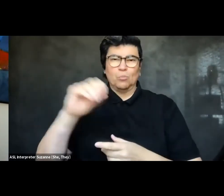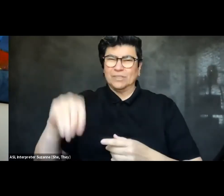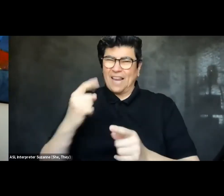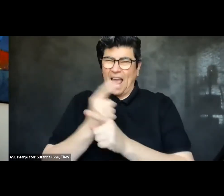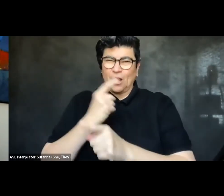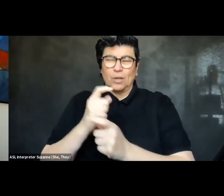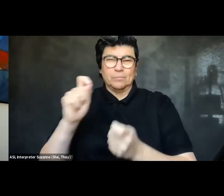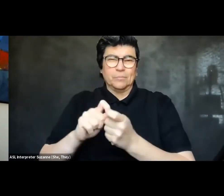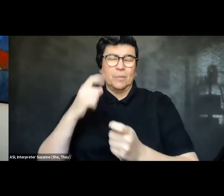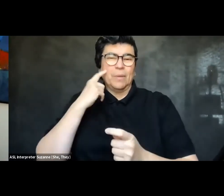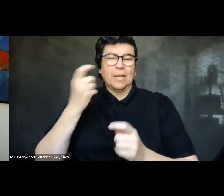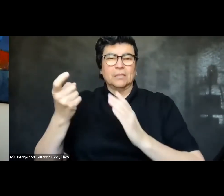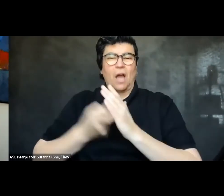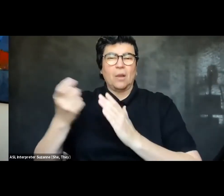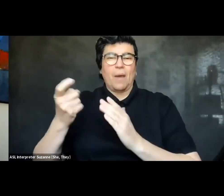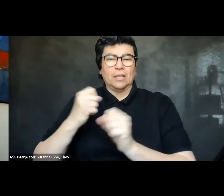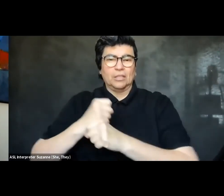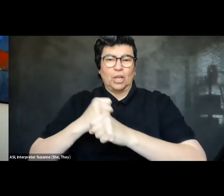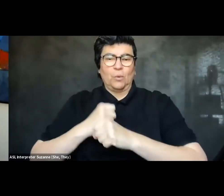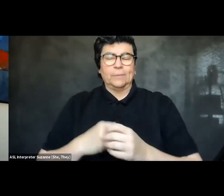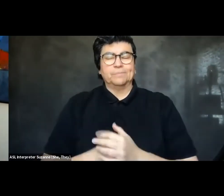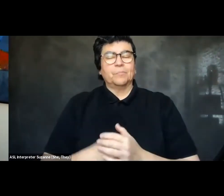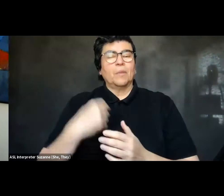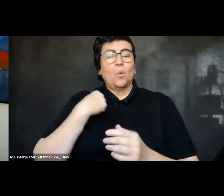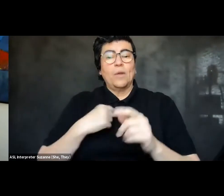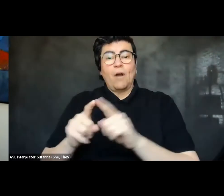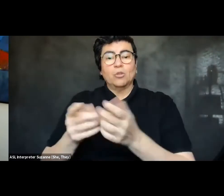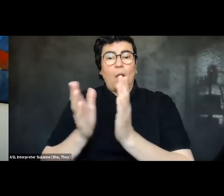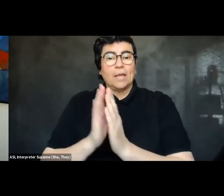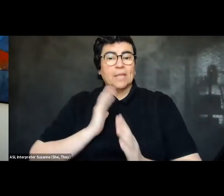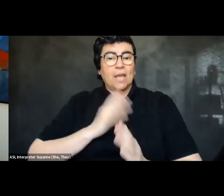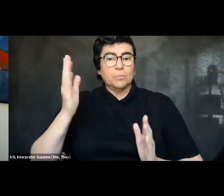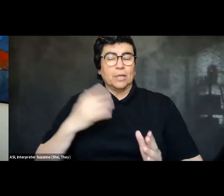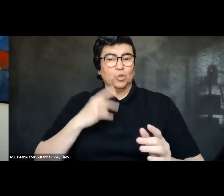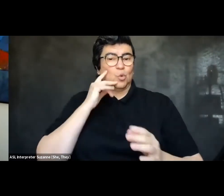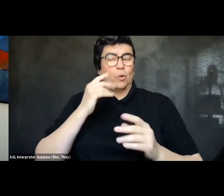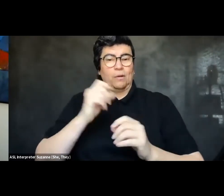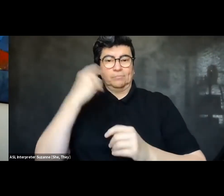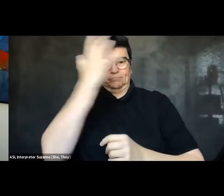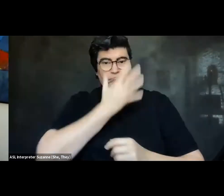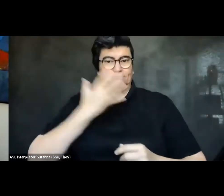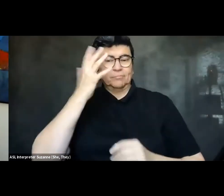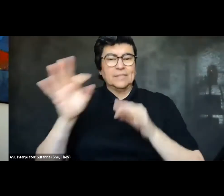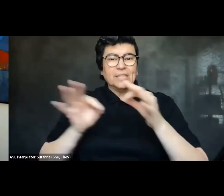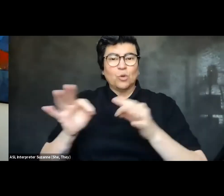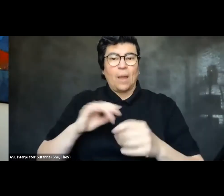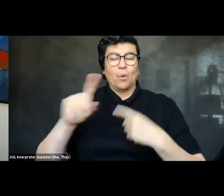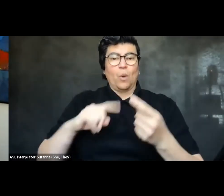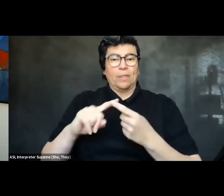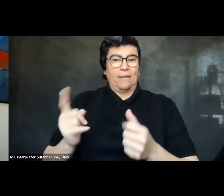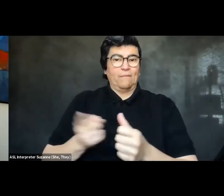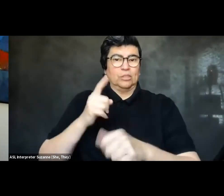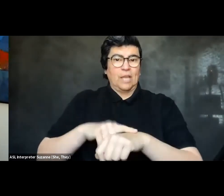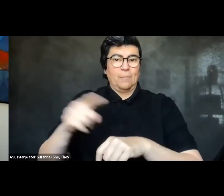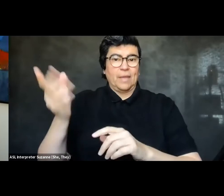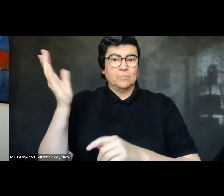as they are automatically generated. We have also asked our speakers to visually describe themselves the first time they speak, as I did at the top